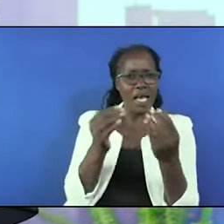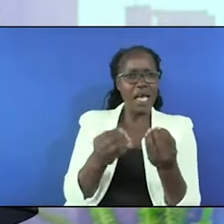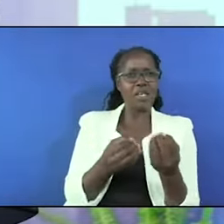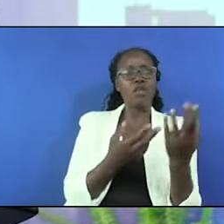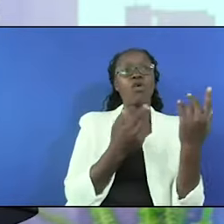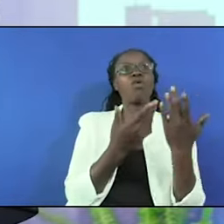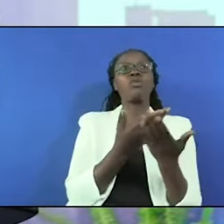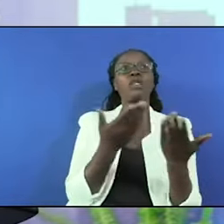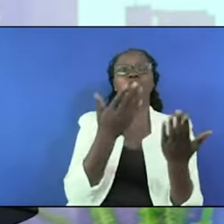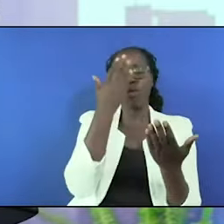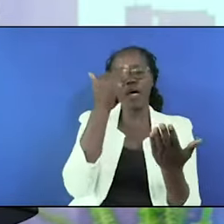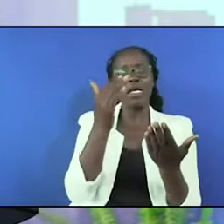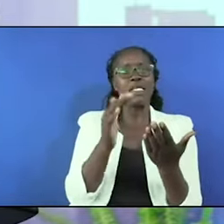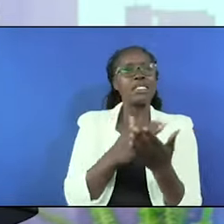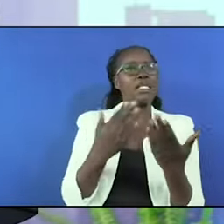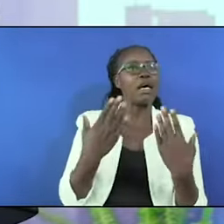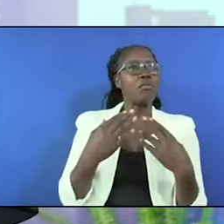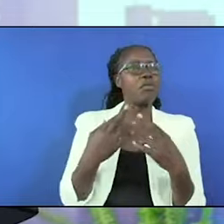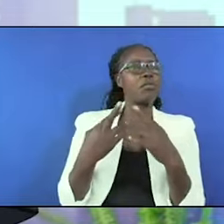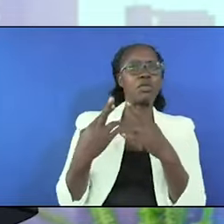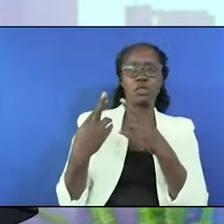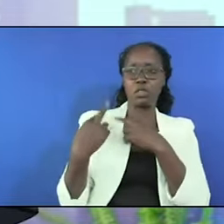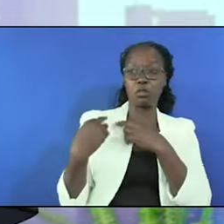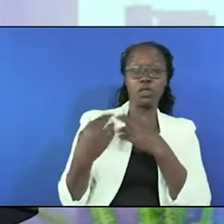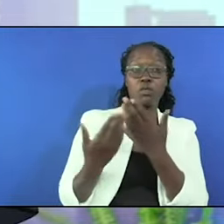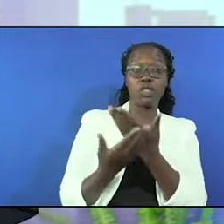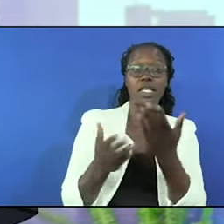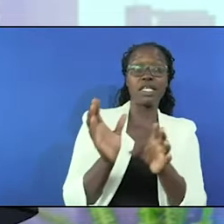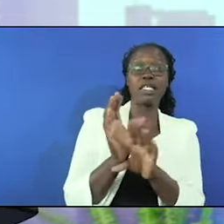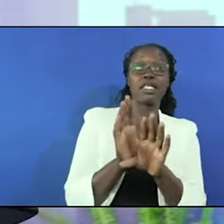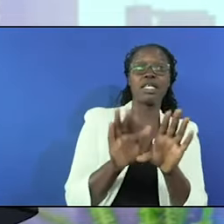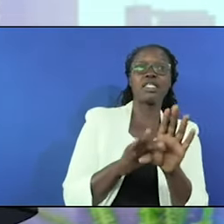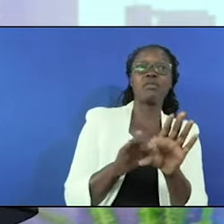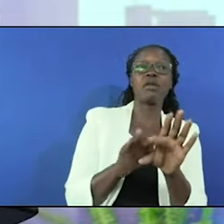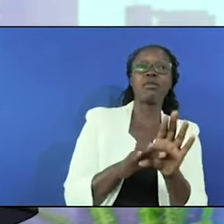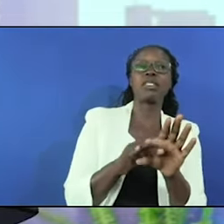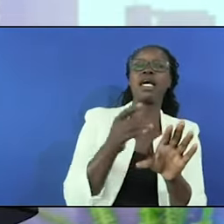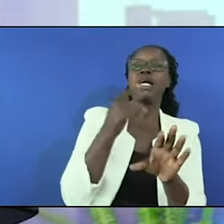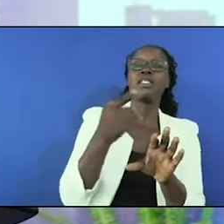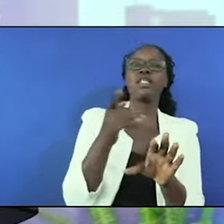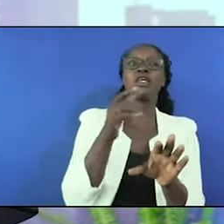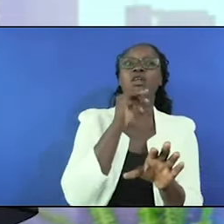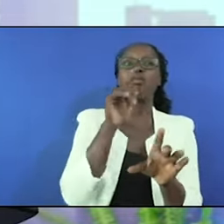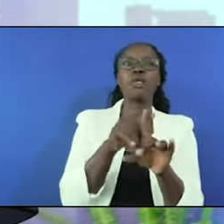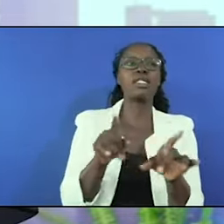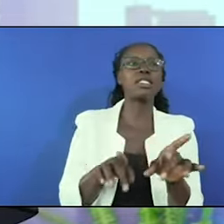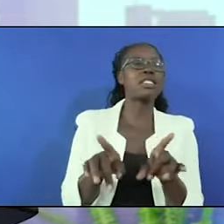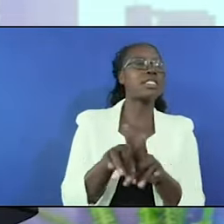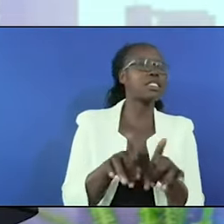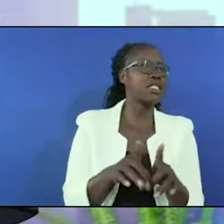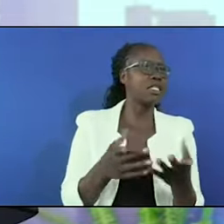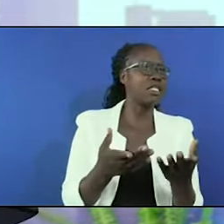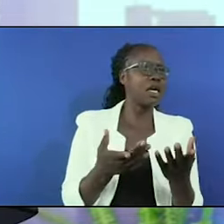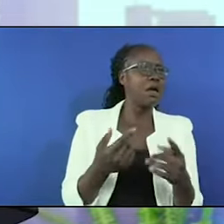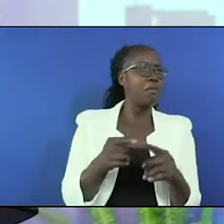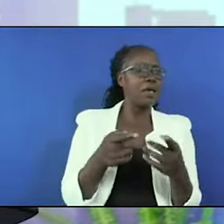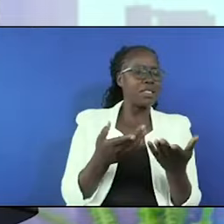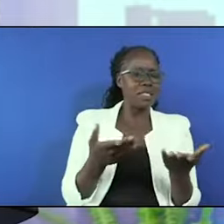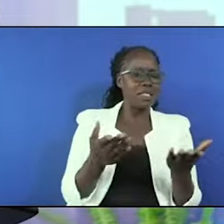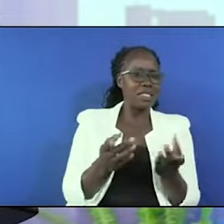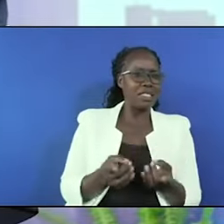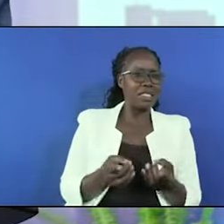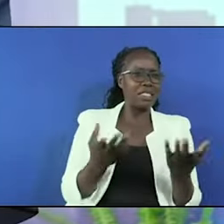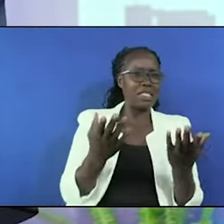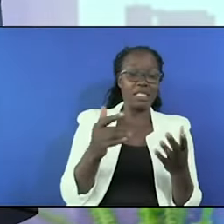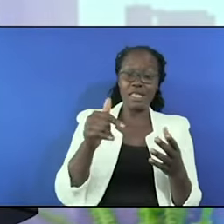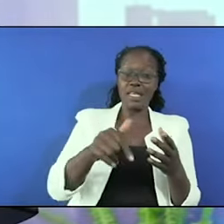of the congregants in that my congregation, I tell you, my brothers and sisters, some of my congregants participated